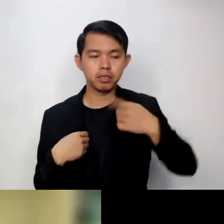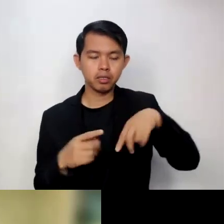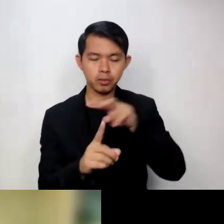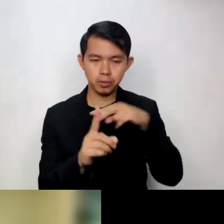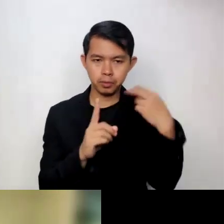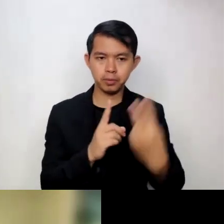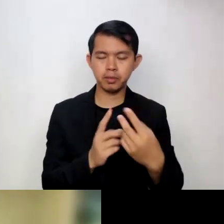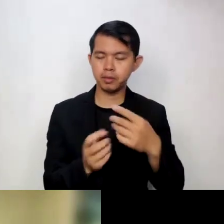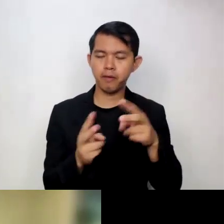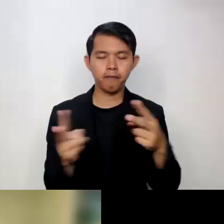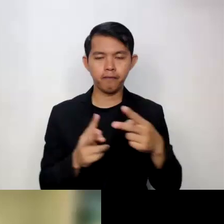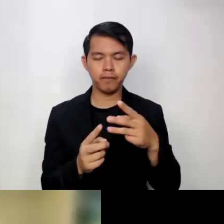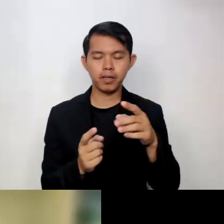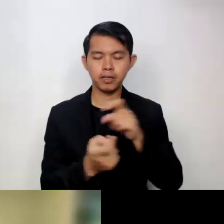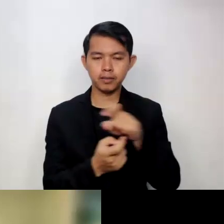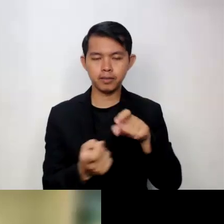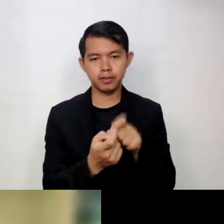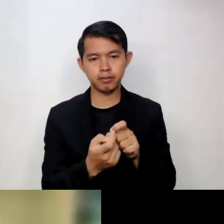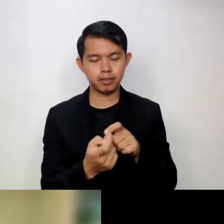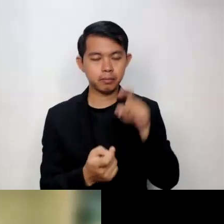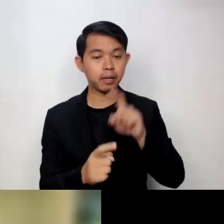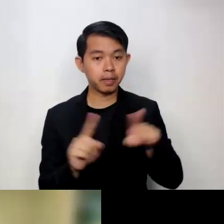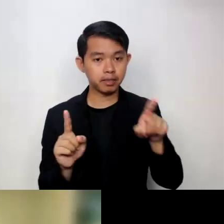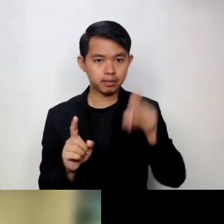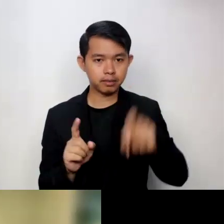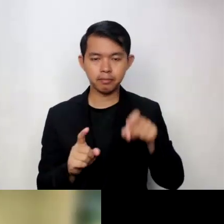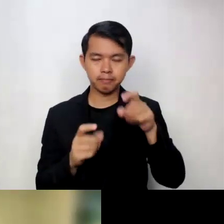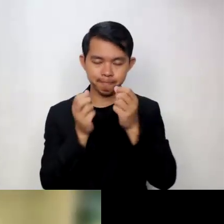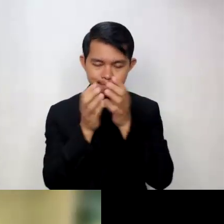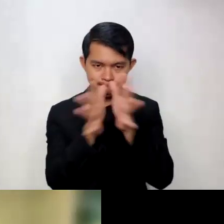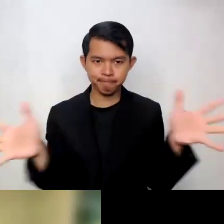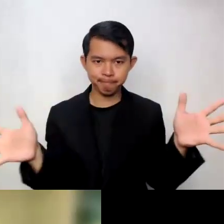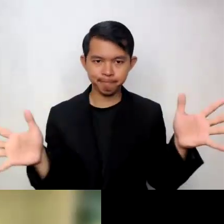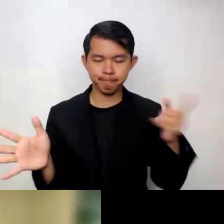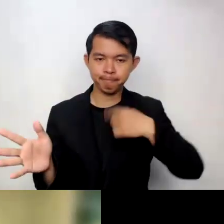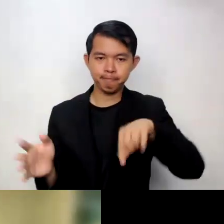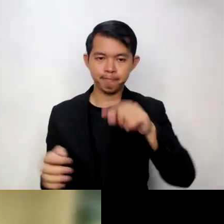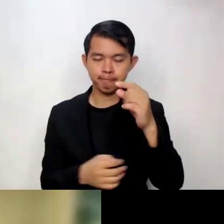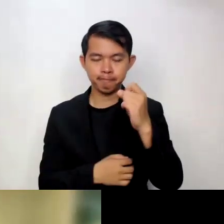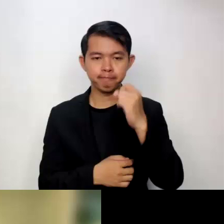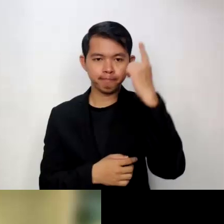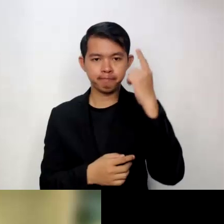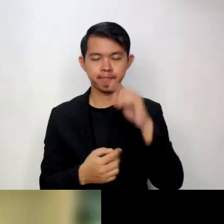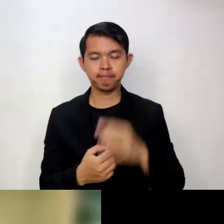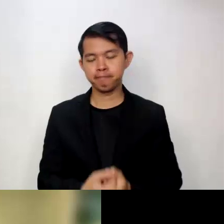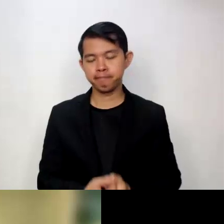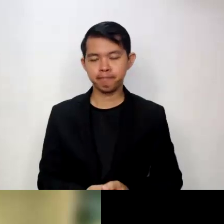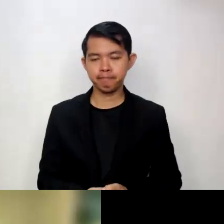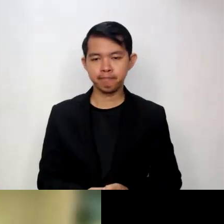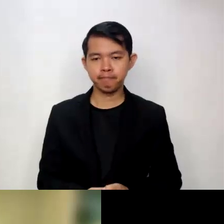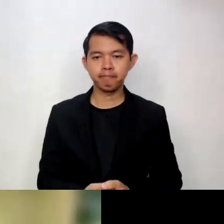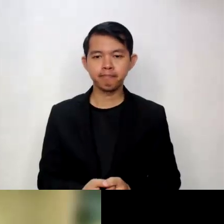specific way. So I think kailangan mas palawakin yung understanding natin noon para rin yung